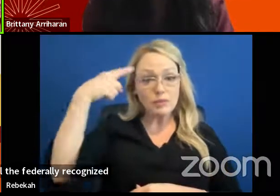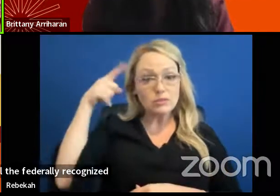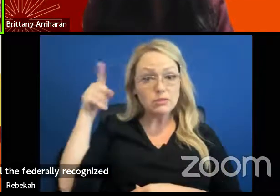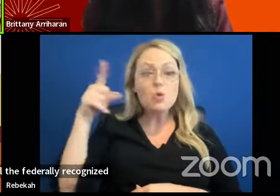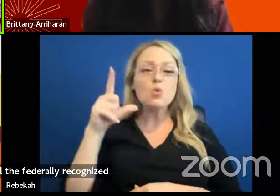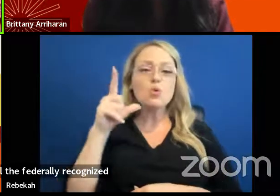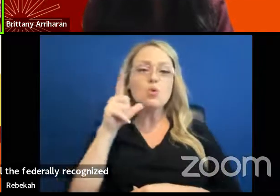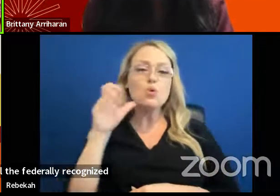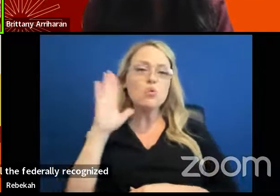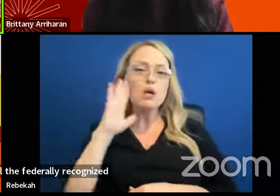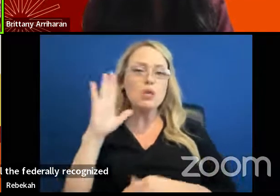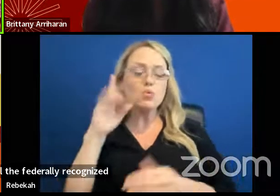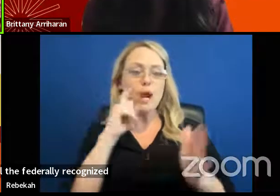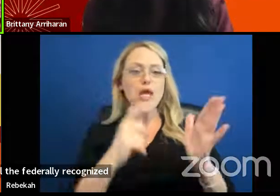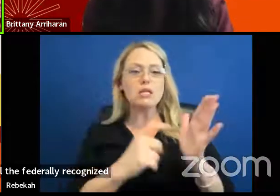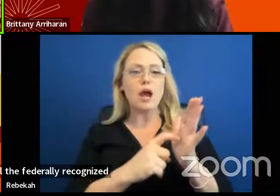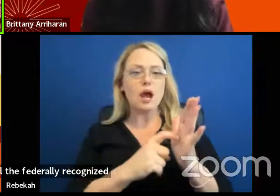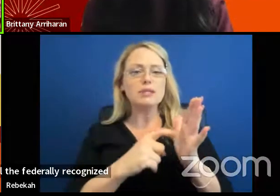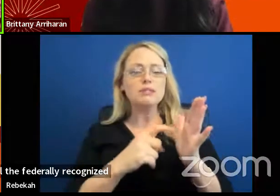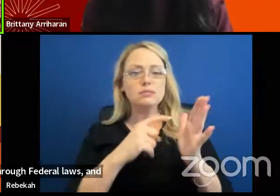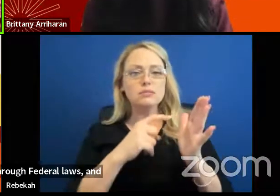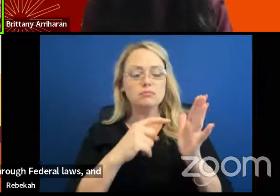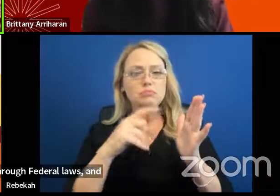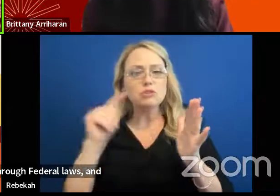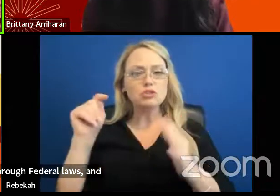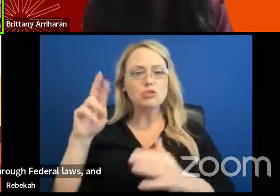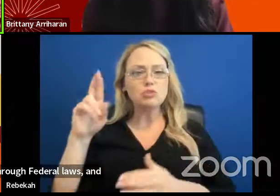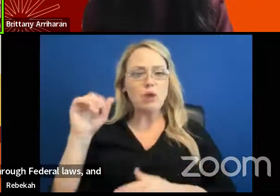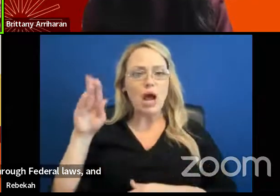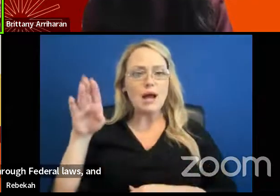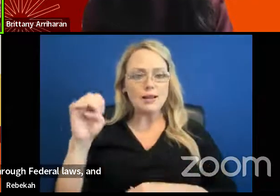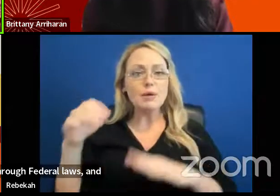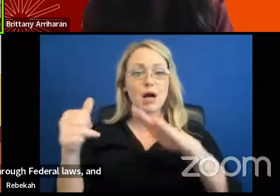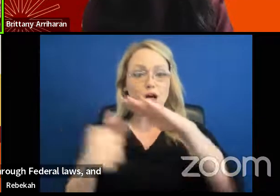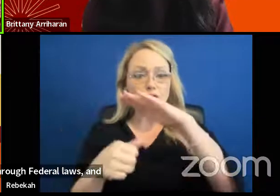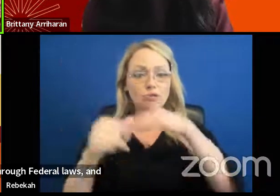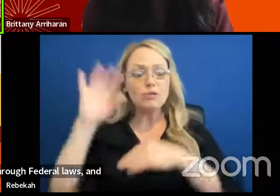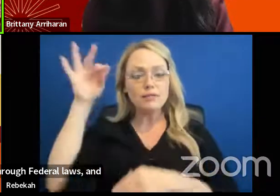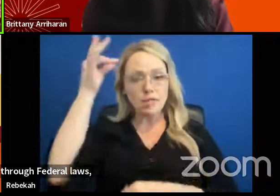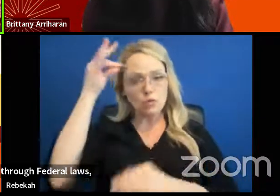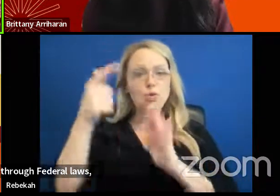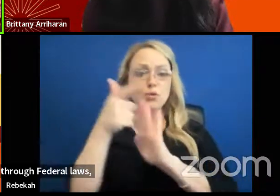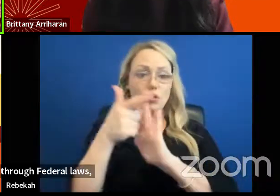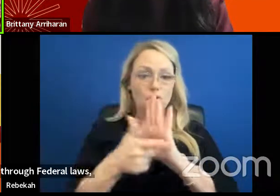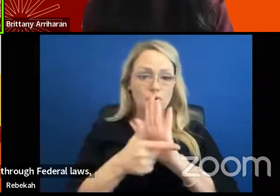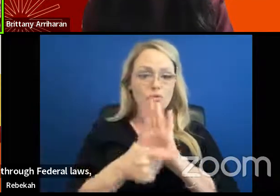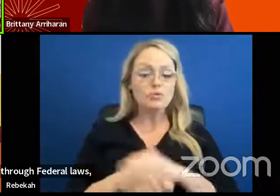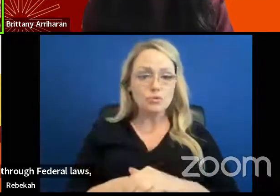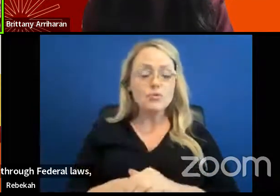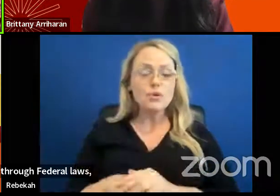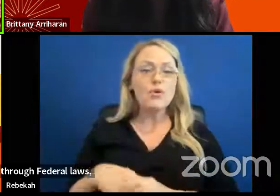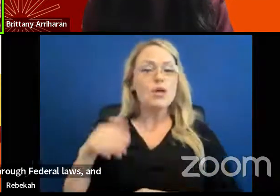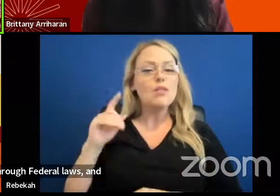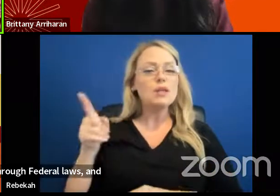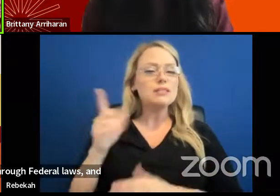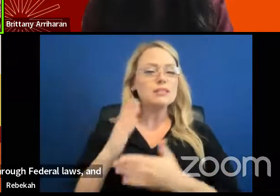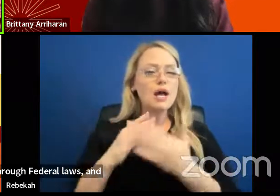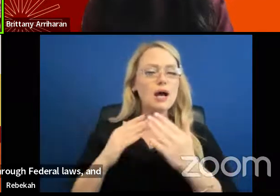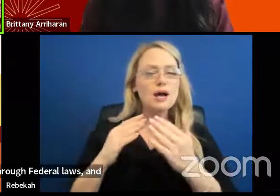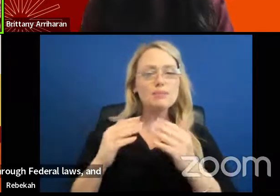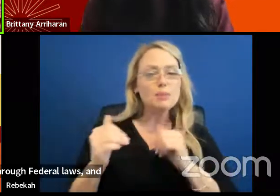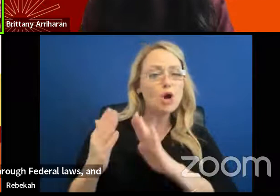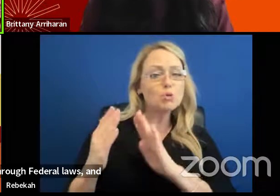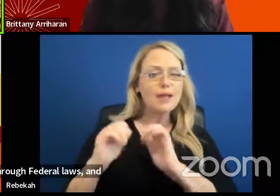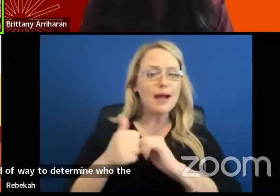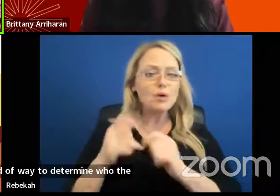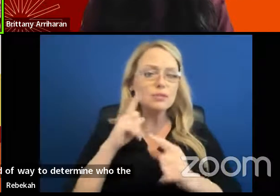federal laws, and most of them have some kind of way to determine who's a part of their tribe. And a lot of those have